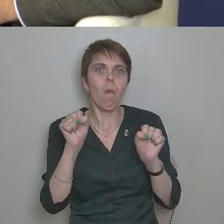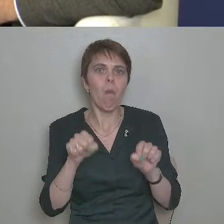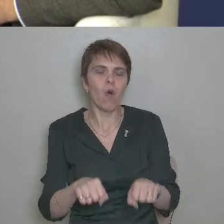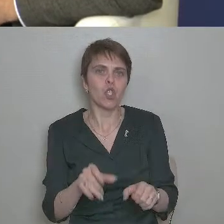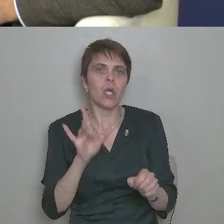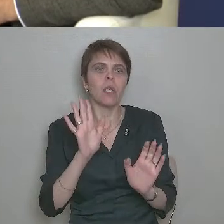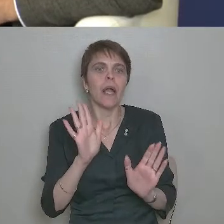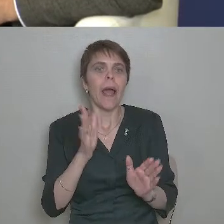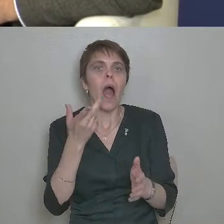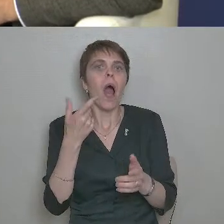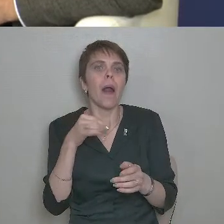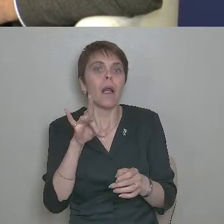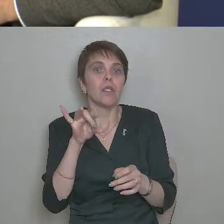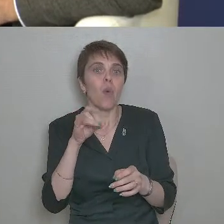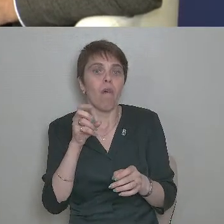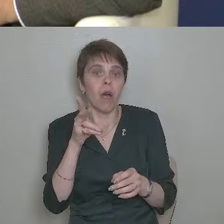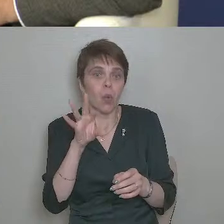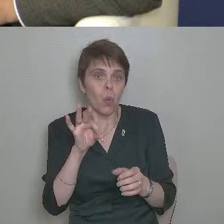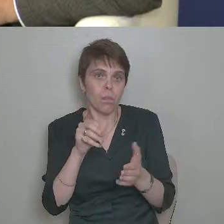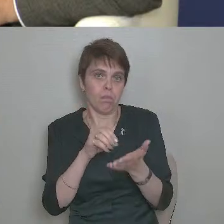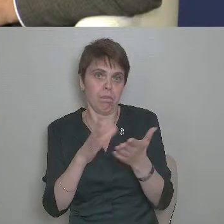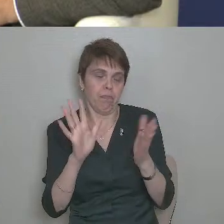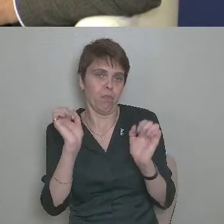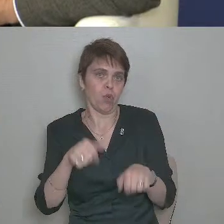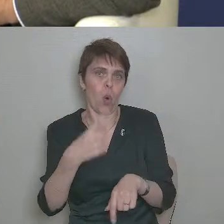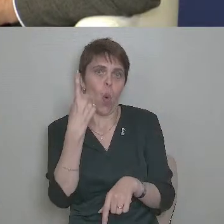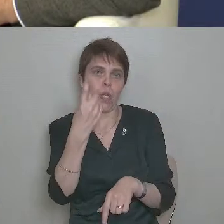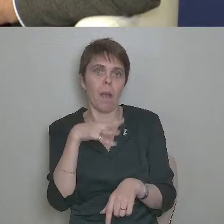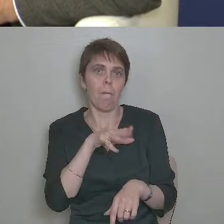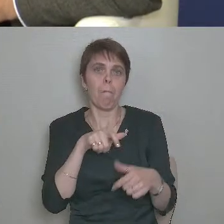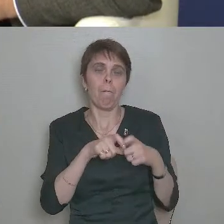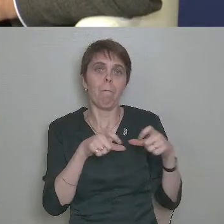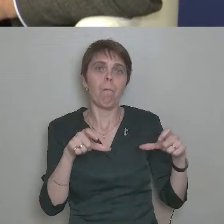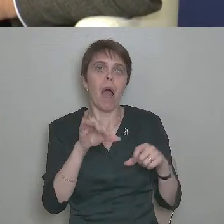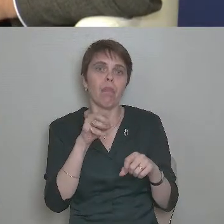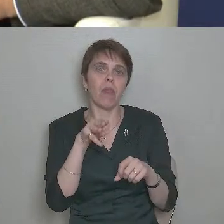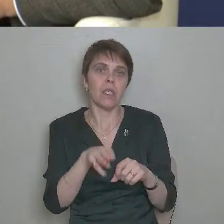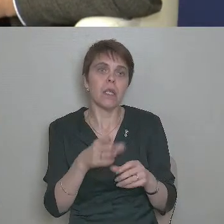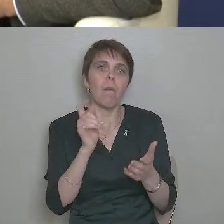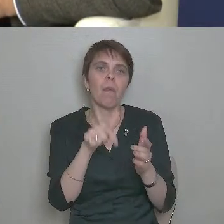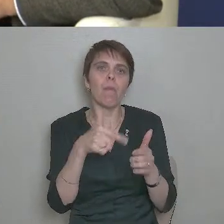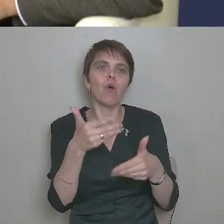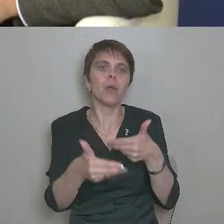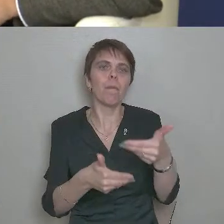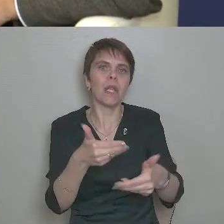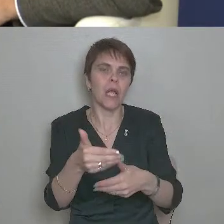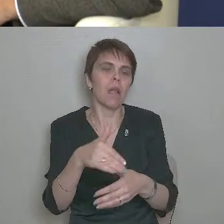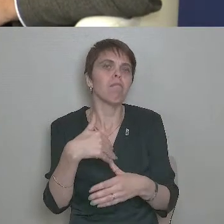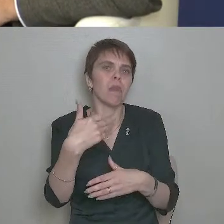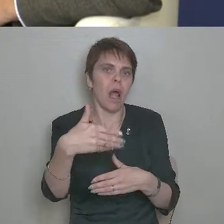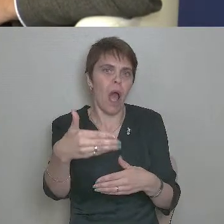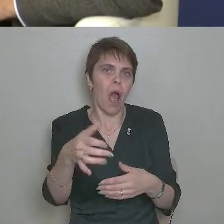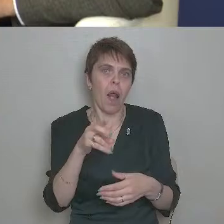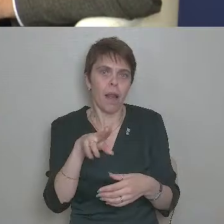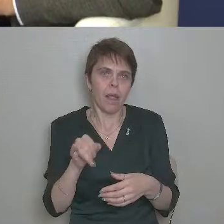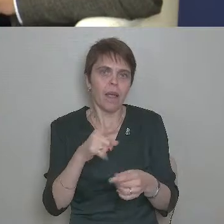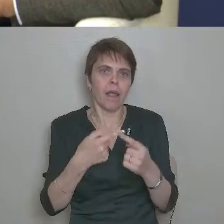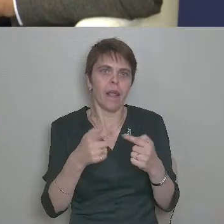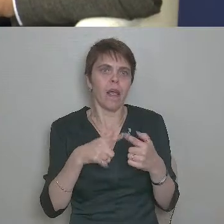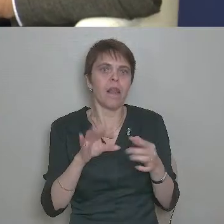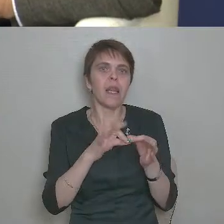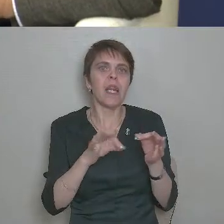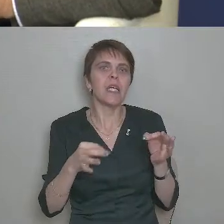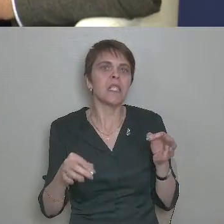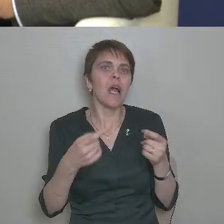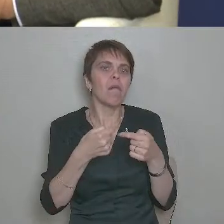can take an oath? No, only one representative mandate could be implemented. And there